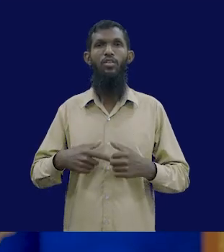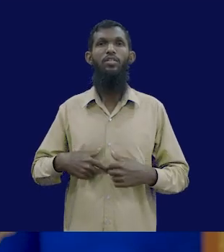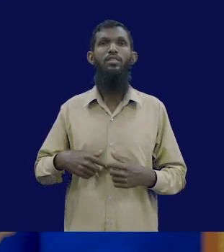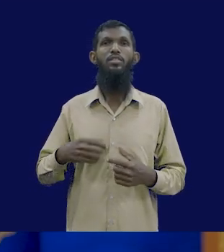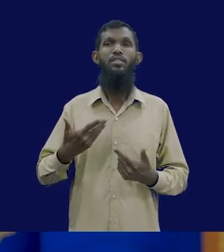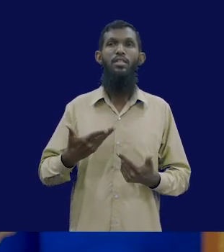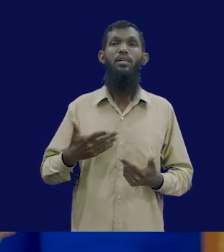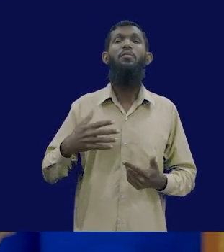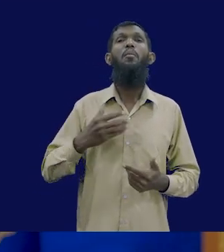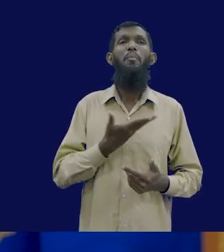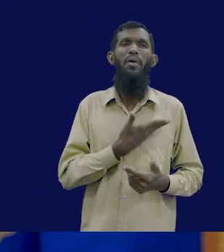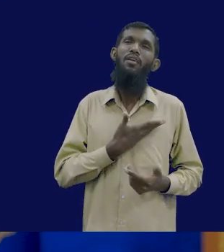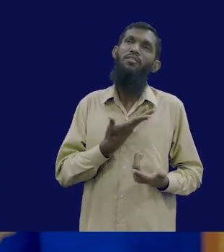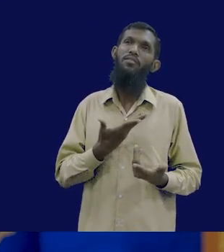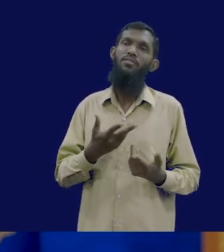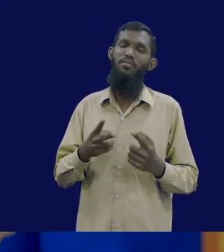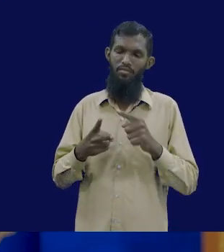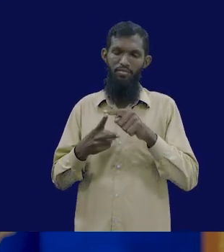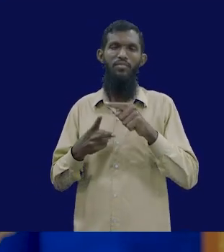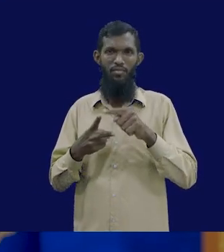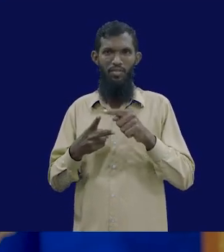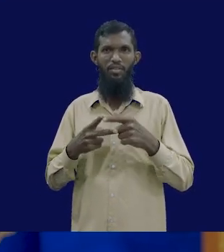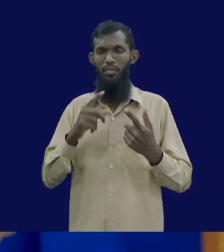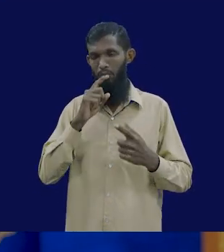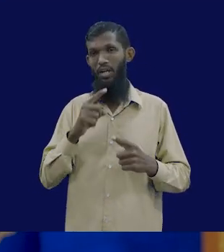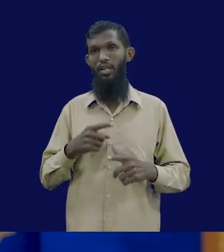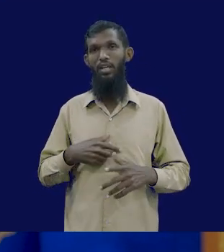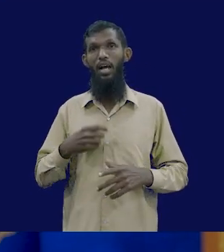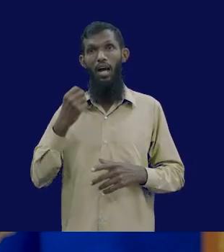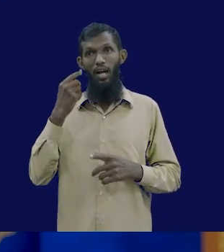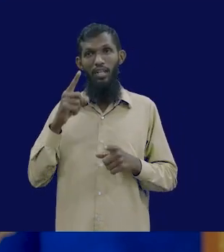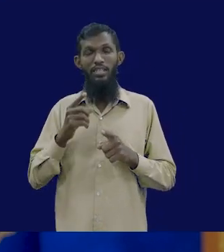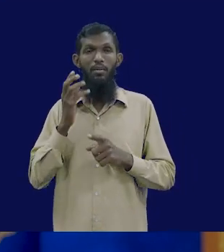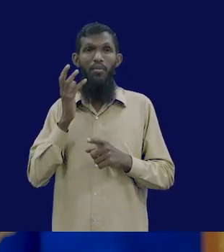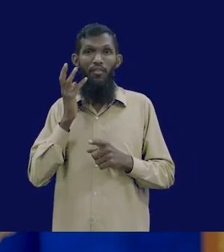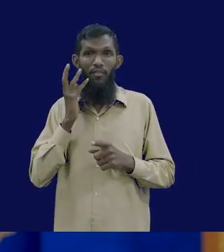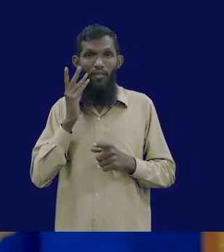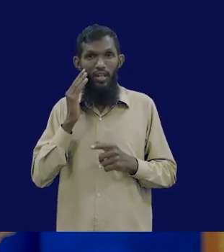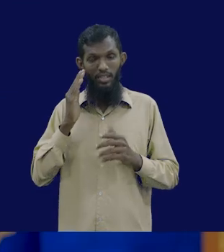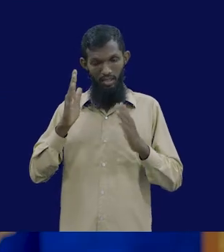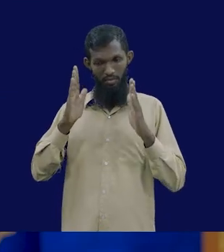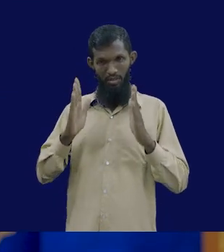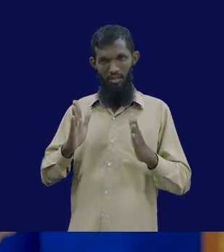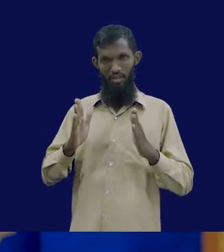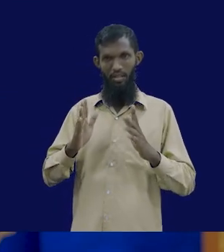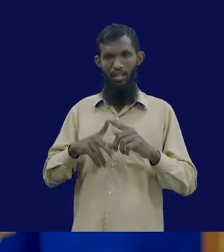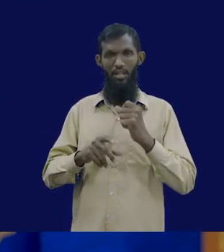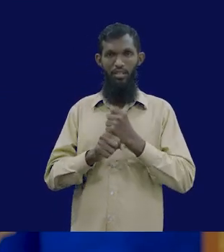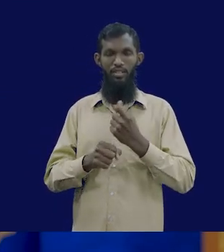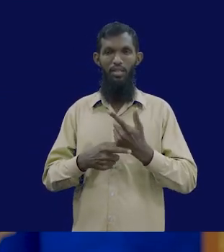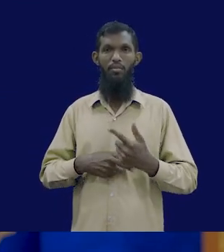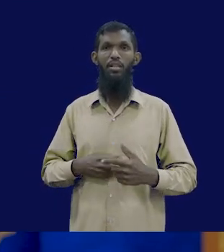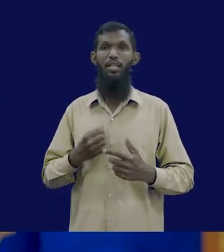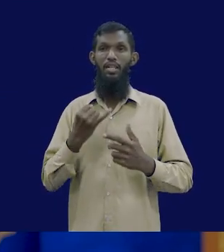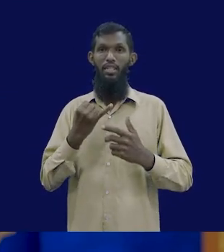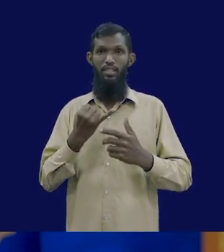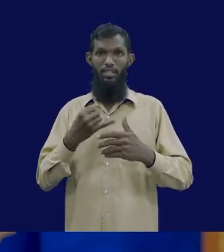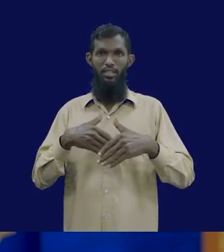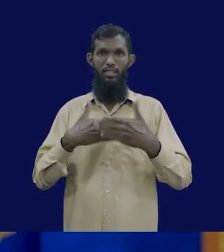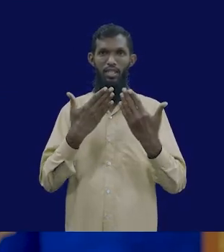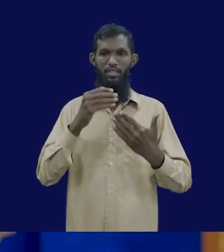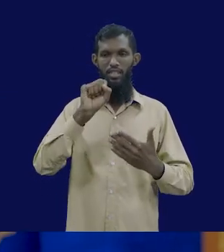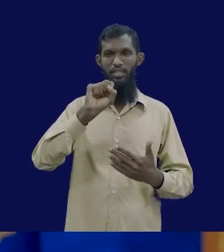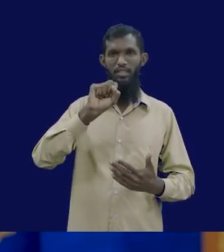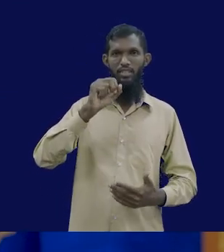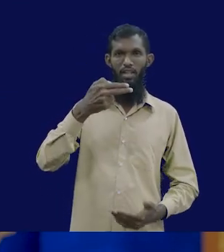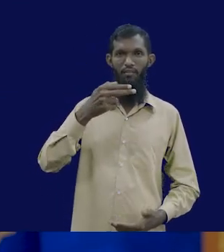fasting, which has been textually evidenced with a specific time restriction, like the fasting of the 6 days